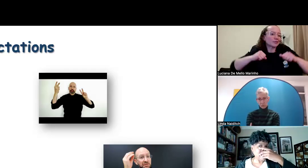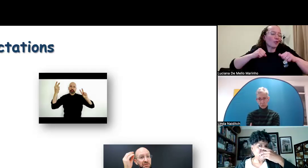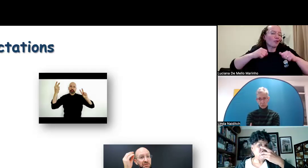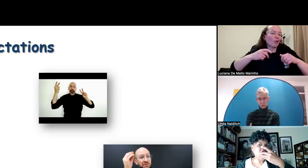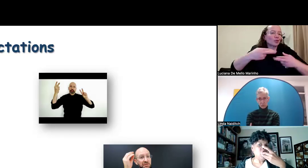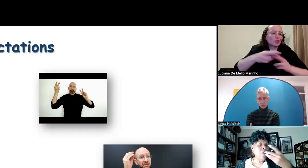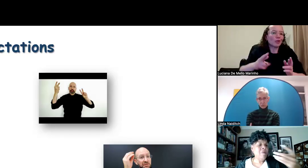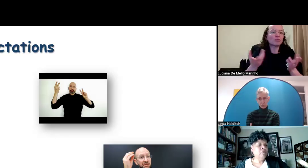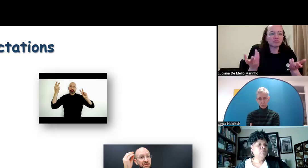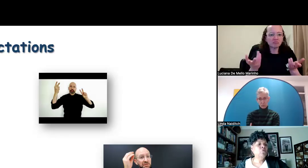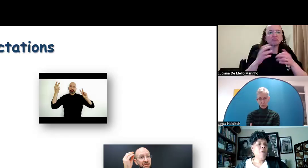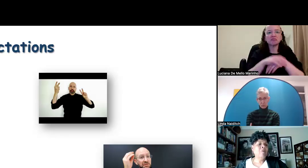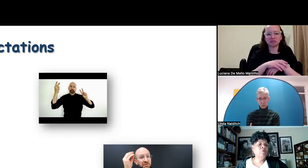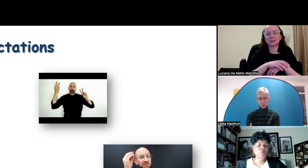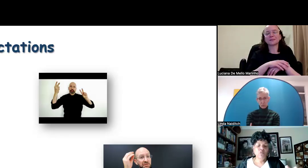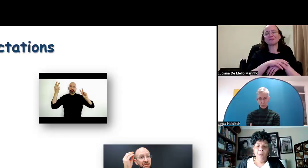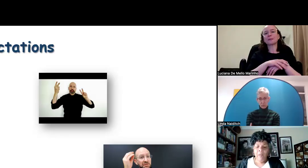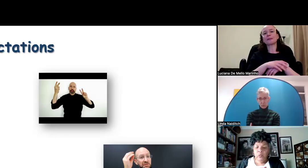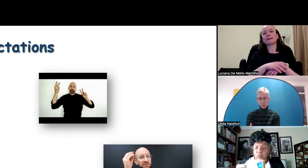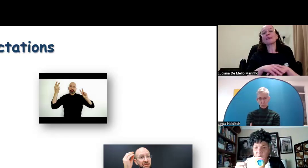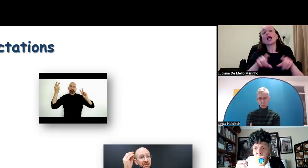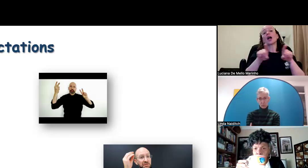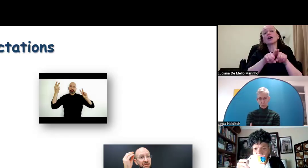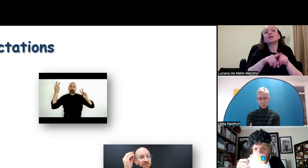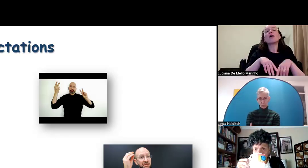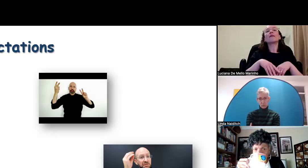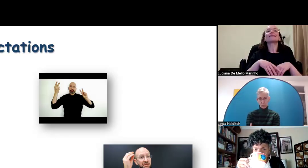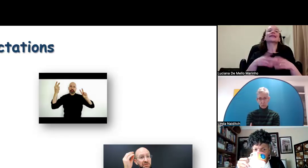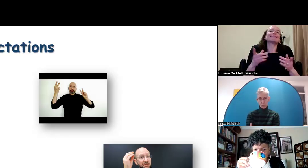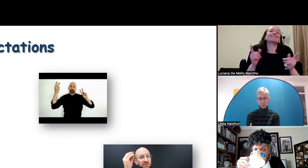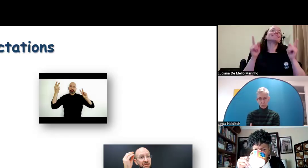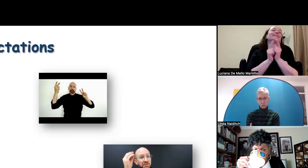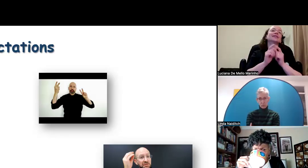sit. If there's enough room, you can sit.